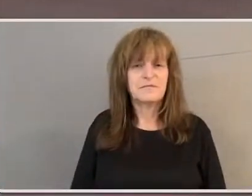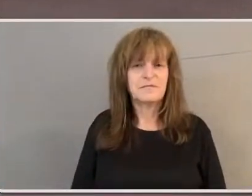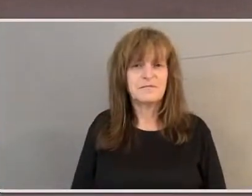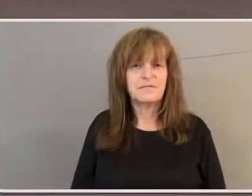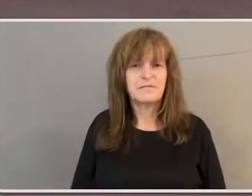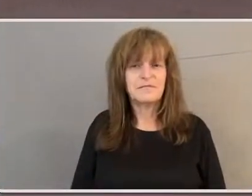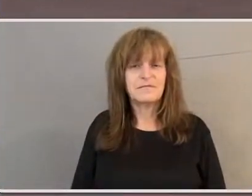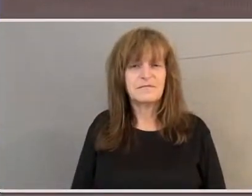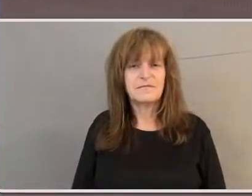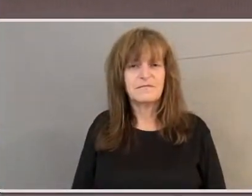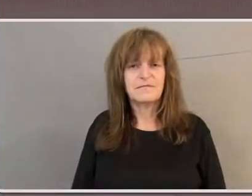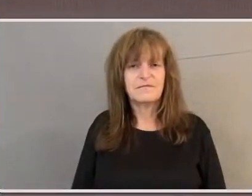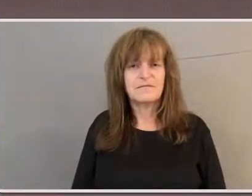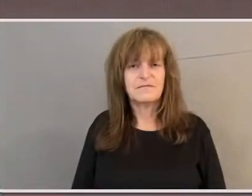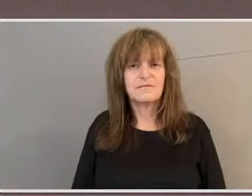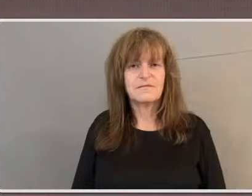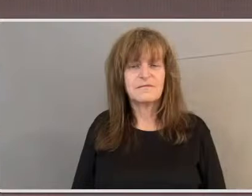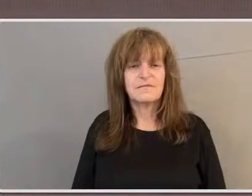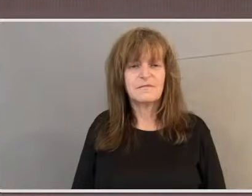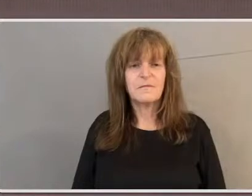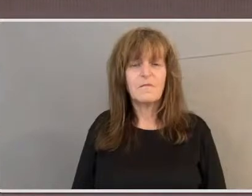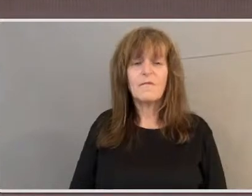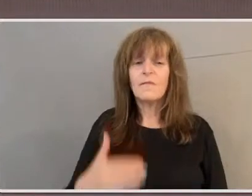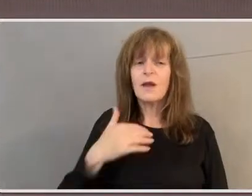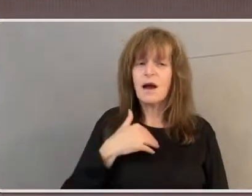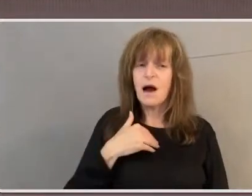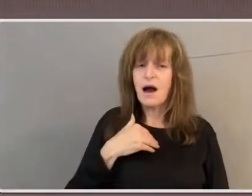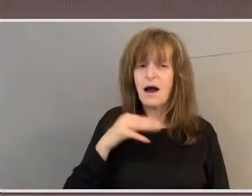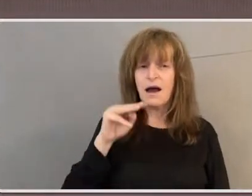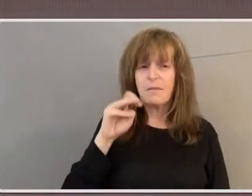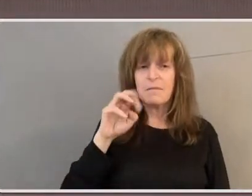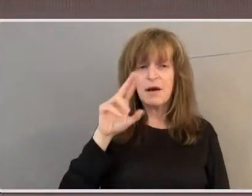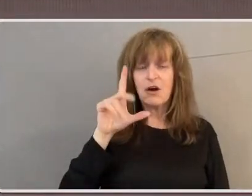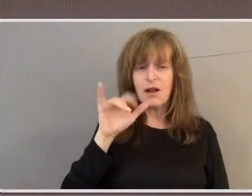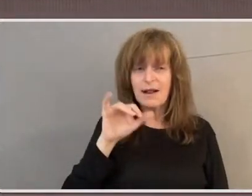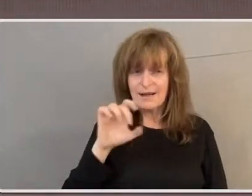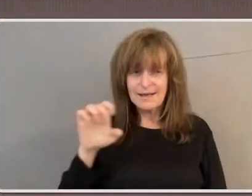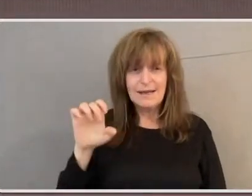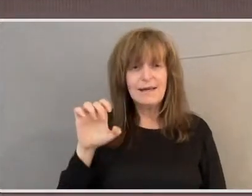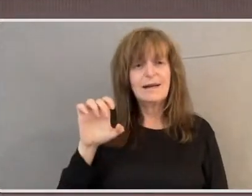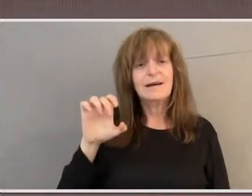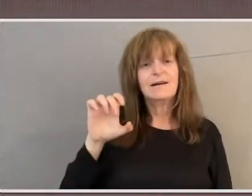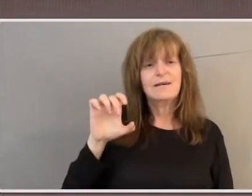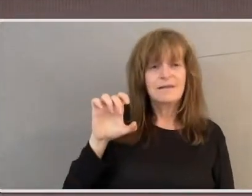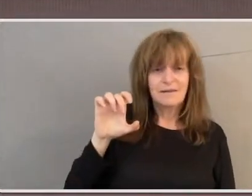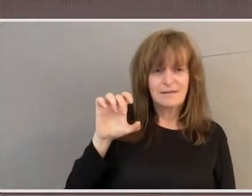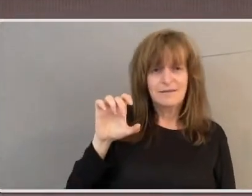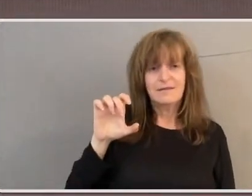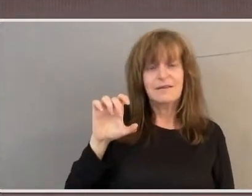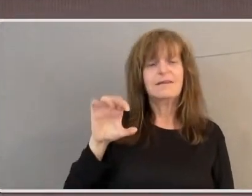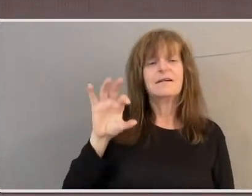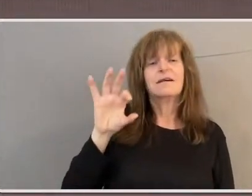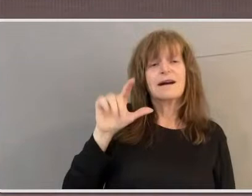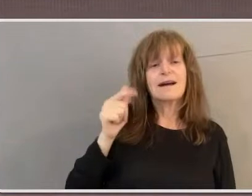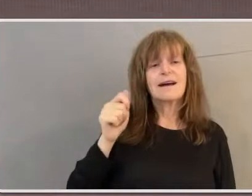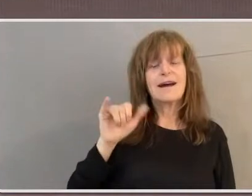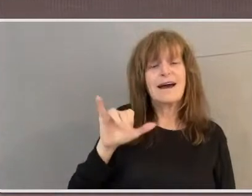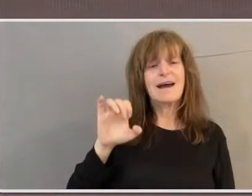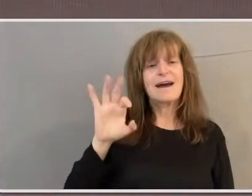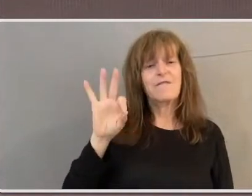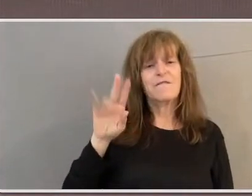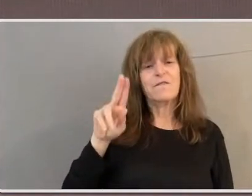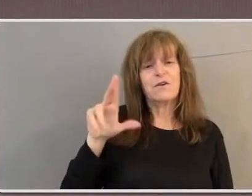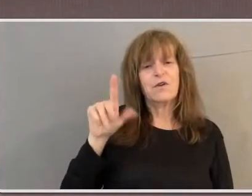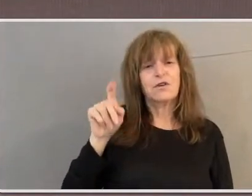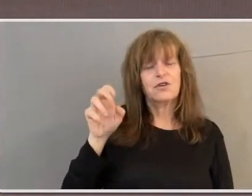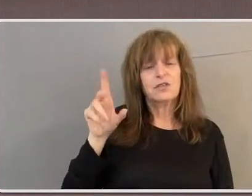I, Marilee K. Fullerton, swear that I will duly and faithfully and to the best of my skill and knowledge